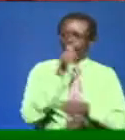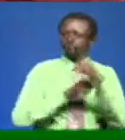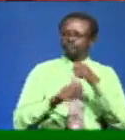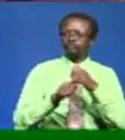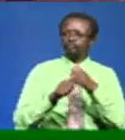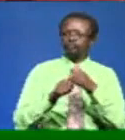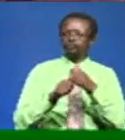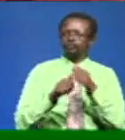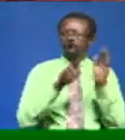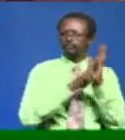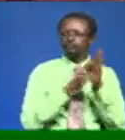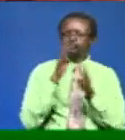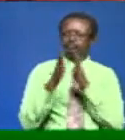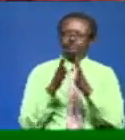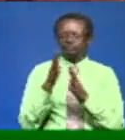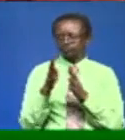Number